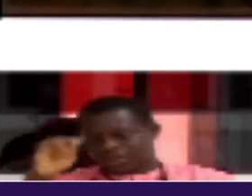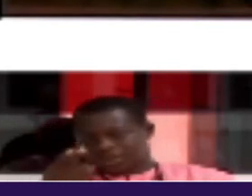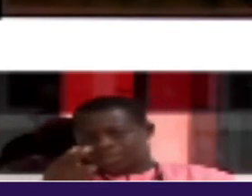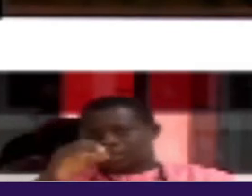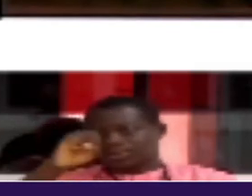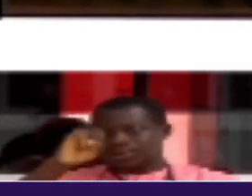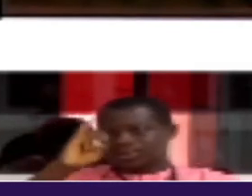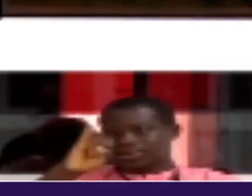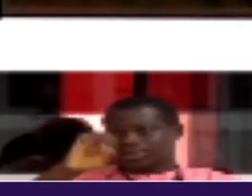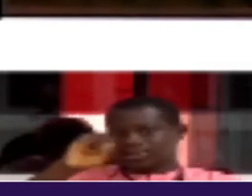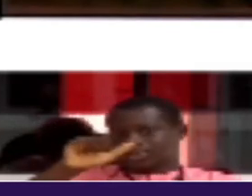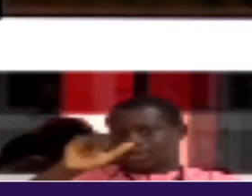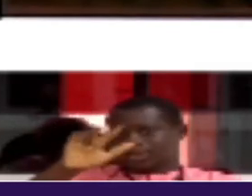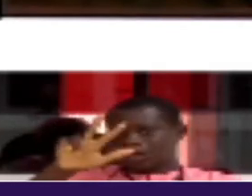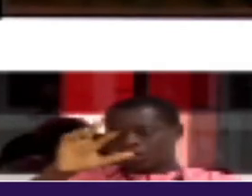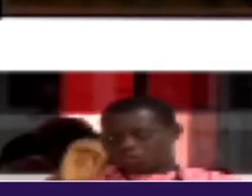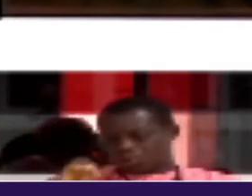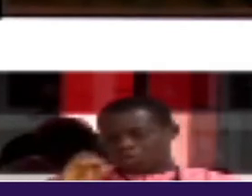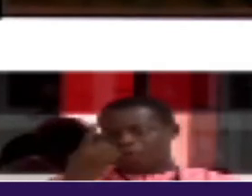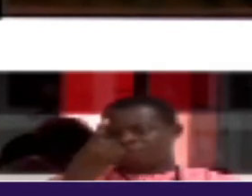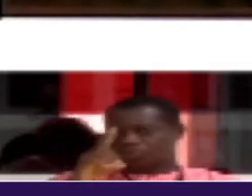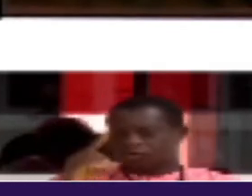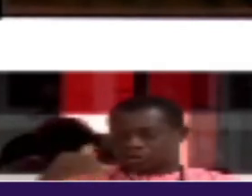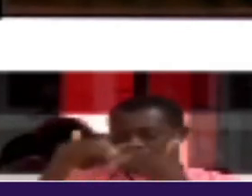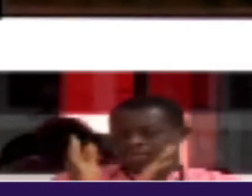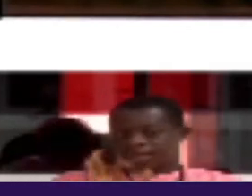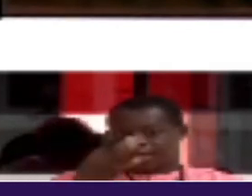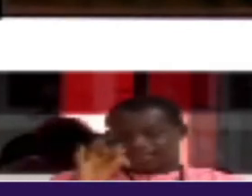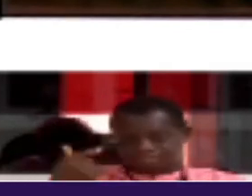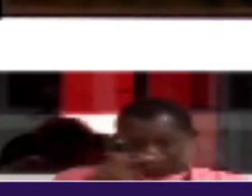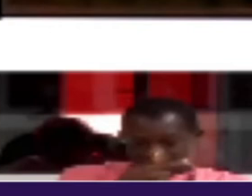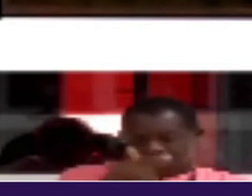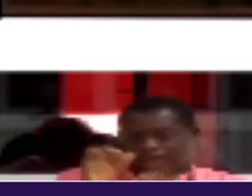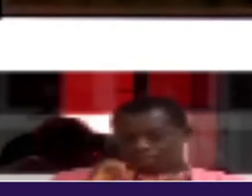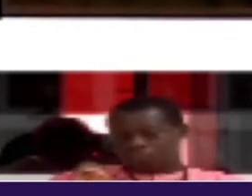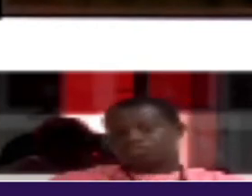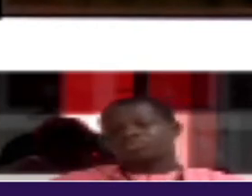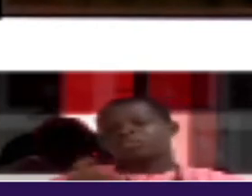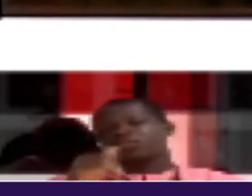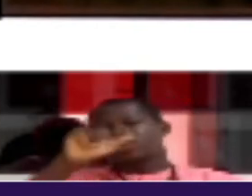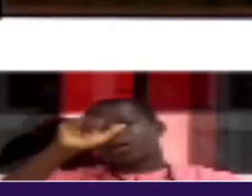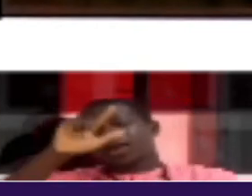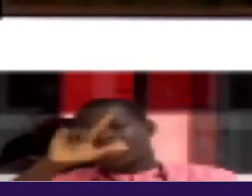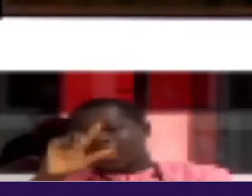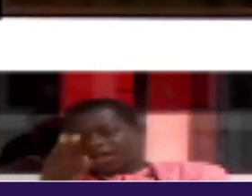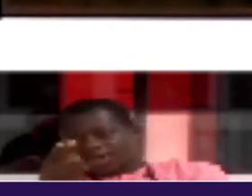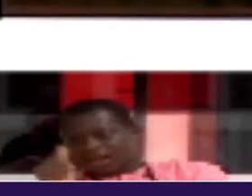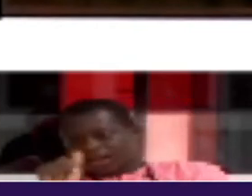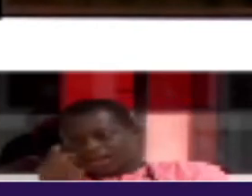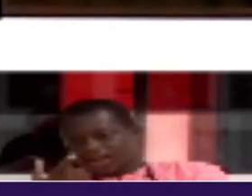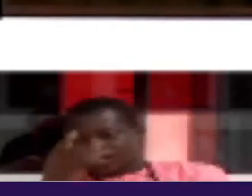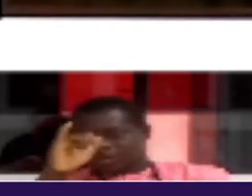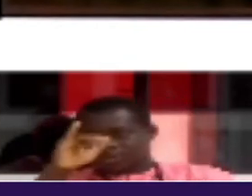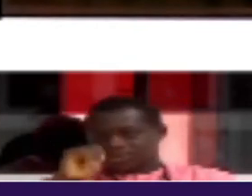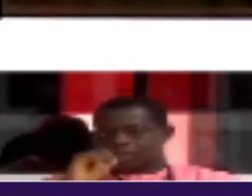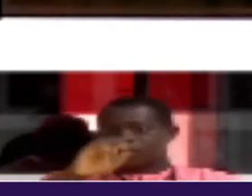Jere Sisao was part of the first bite. Alaji Chor? If I don't make a mistake. Alaji Chor also was part of the first bite. And Alieu Sise? Alieu Sise